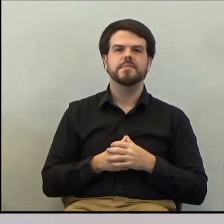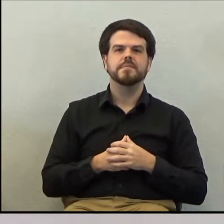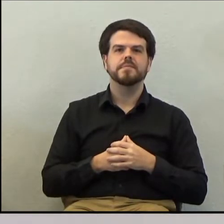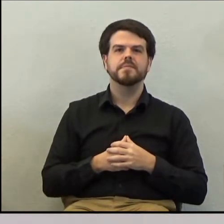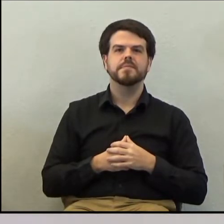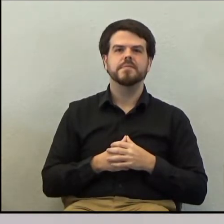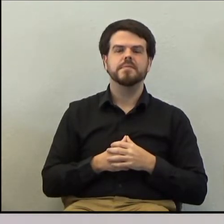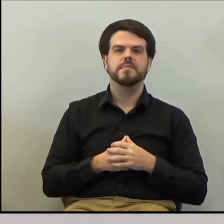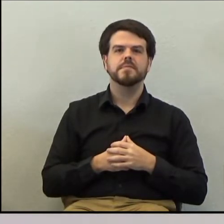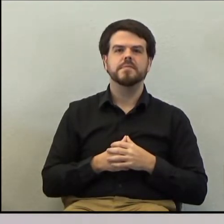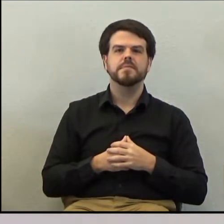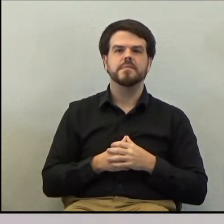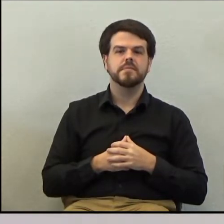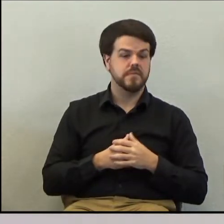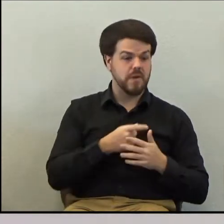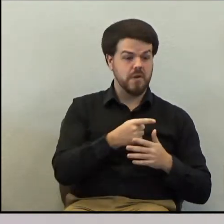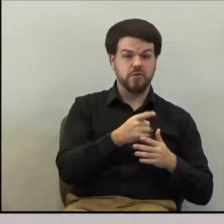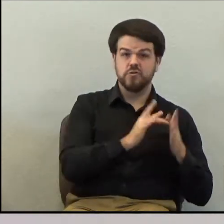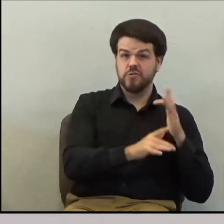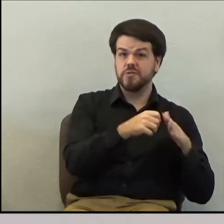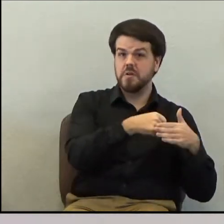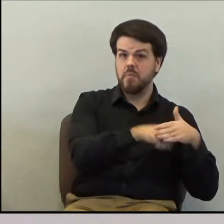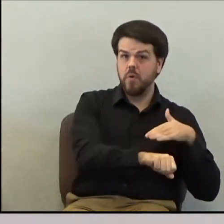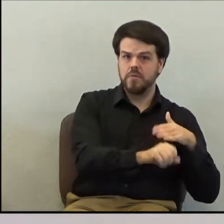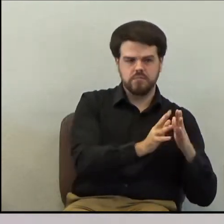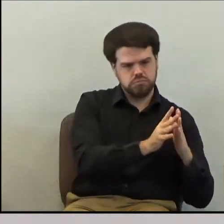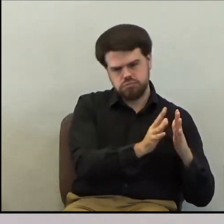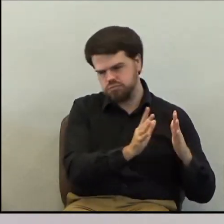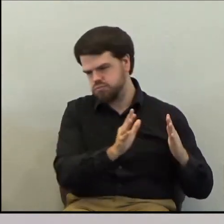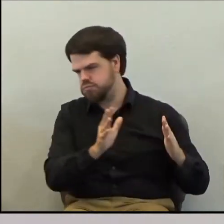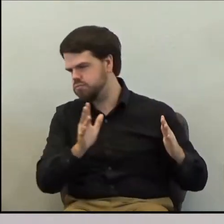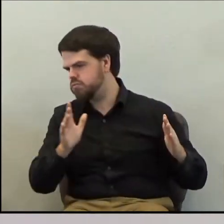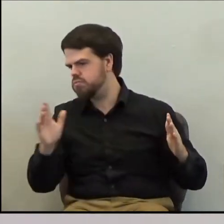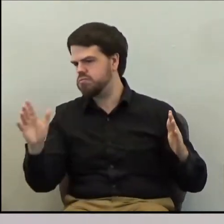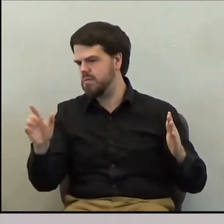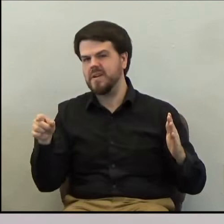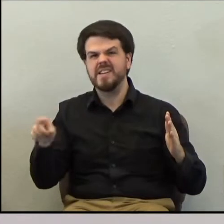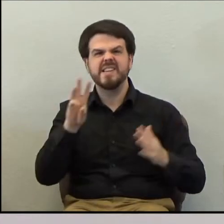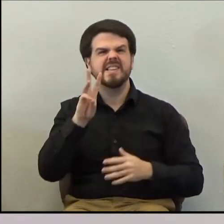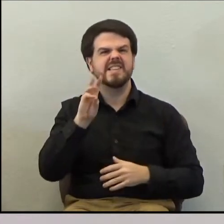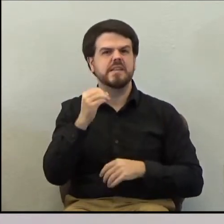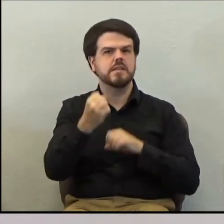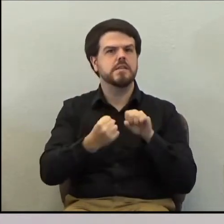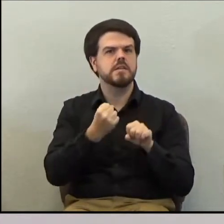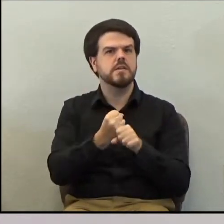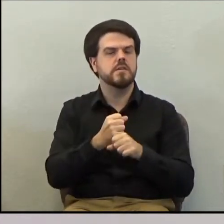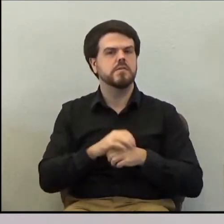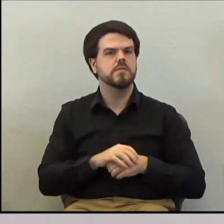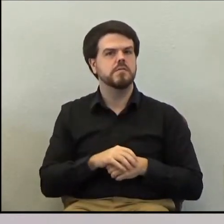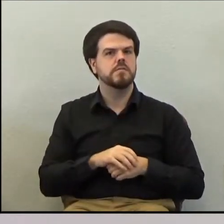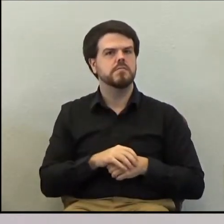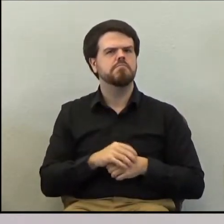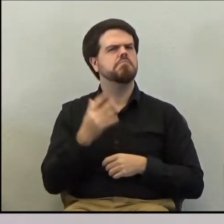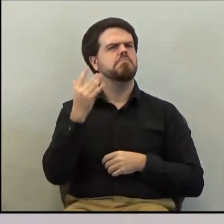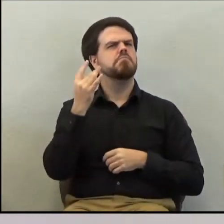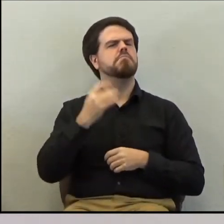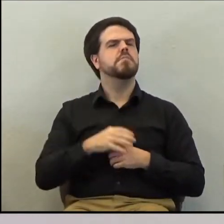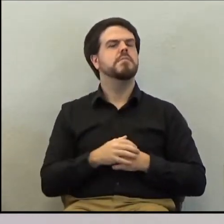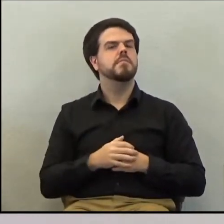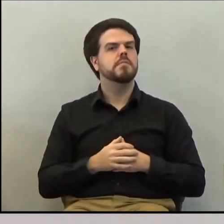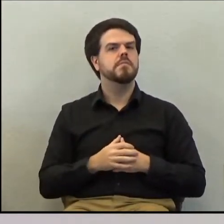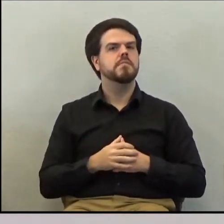For the whole New Testament to be completed, 60 years to write the New Testament. Why is this? Well, because